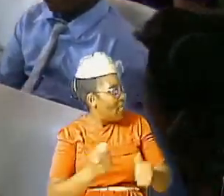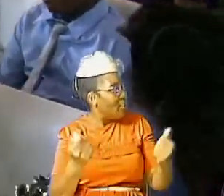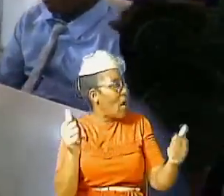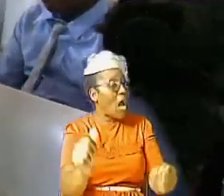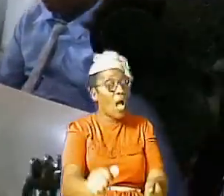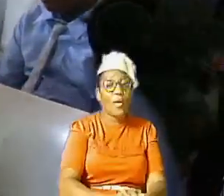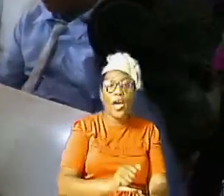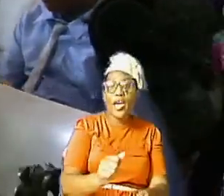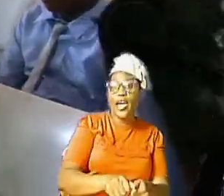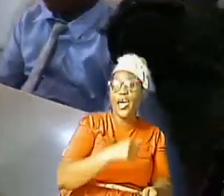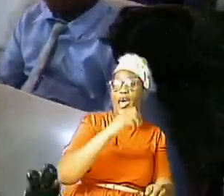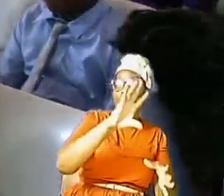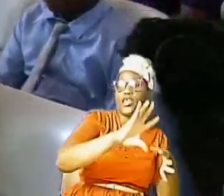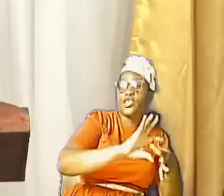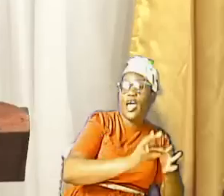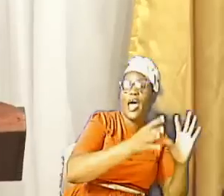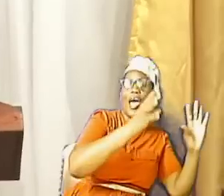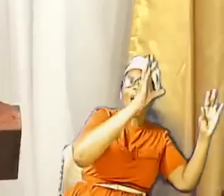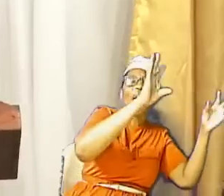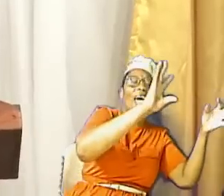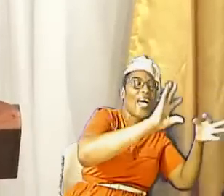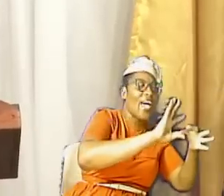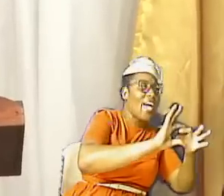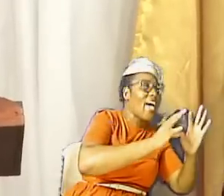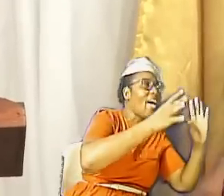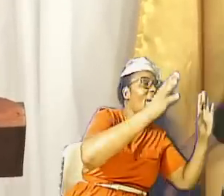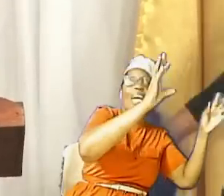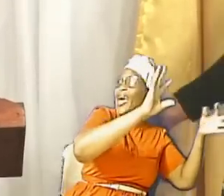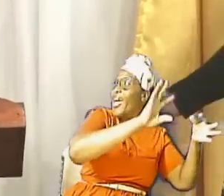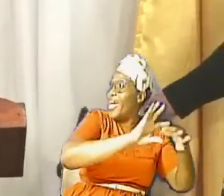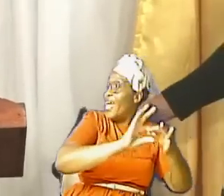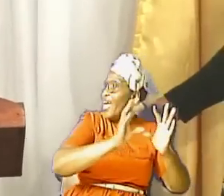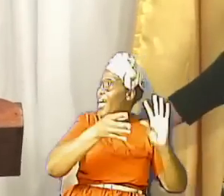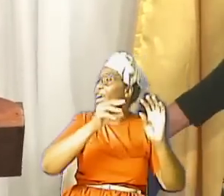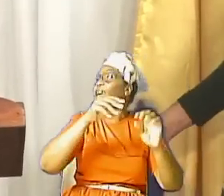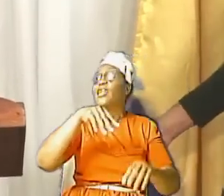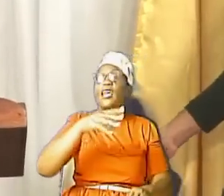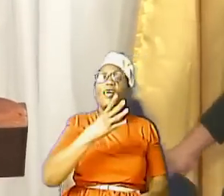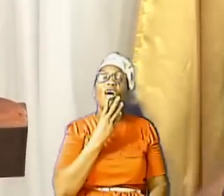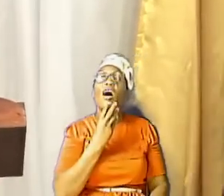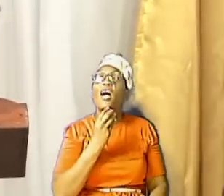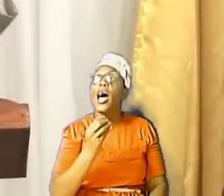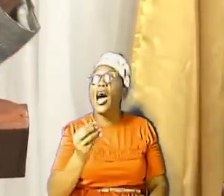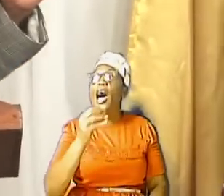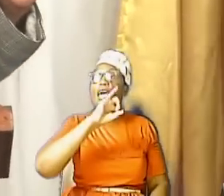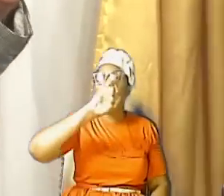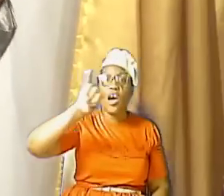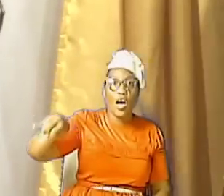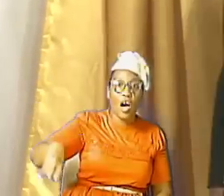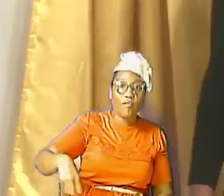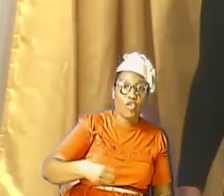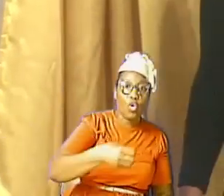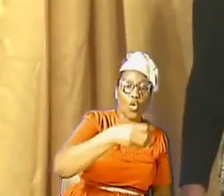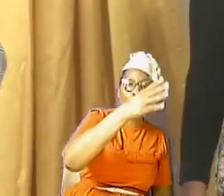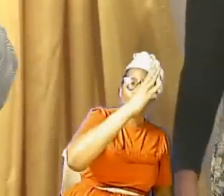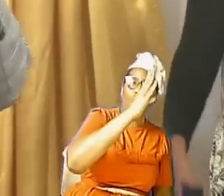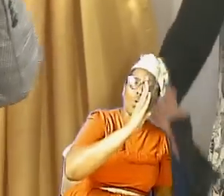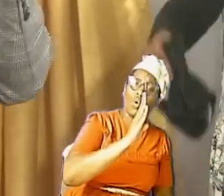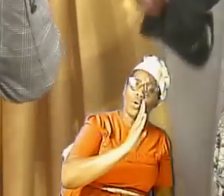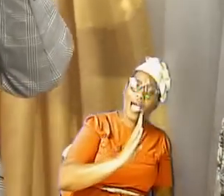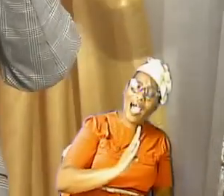Judah. My God. Shall break every chain. Oh, yes, oh, yes, oh, yes. The Lion